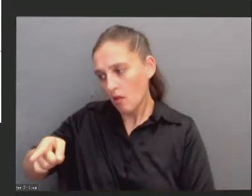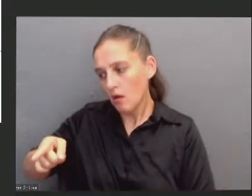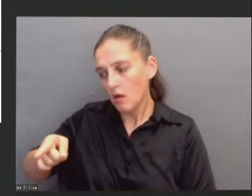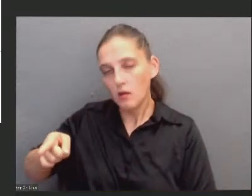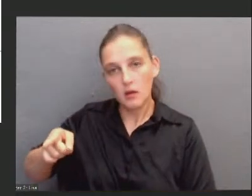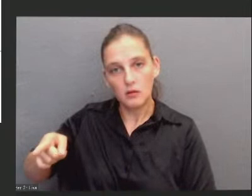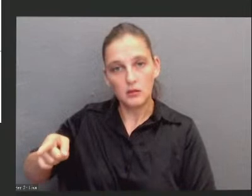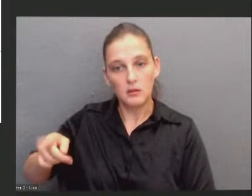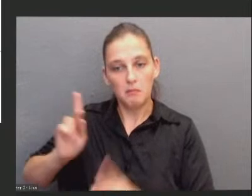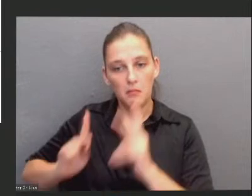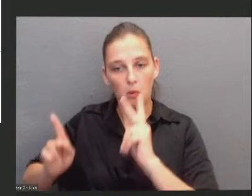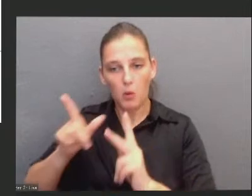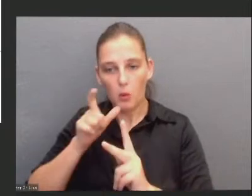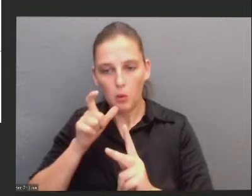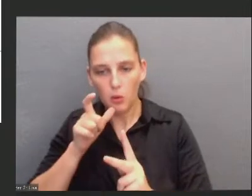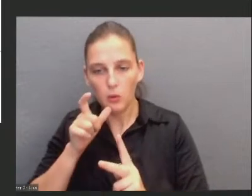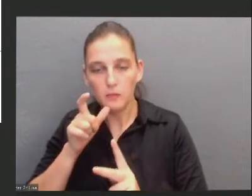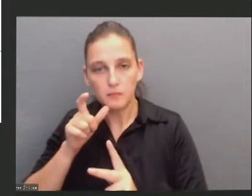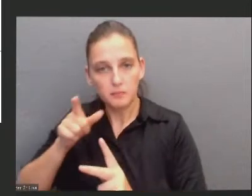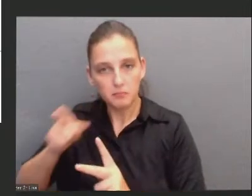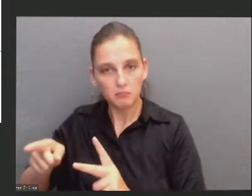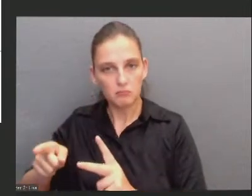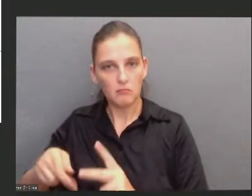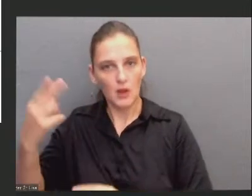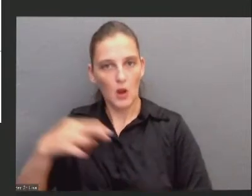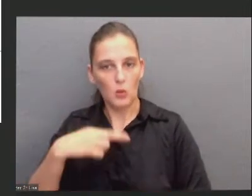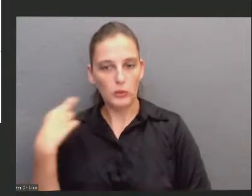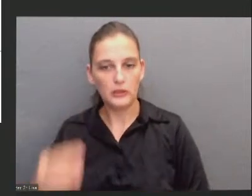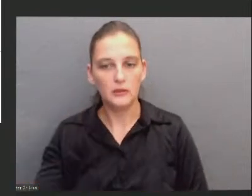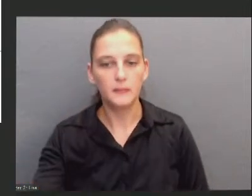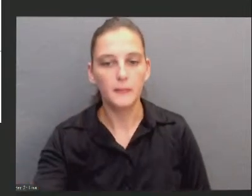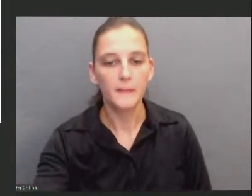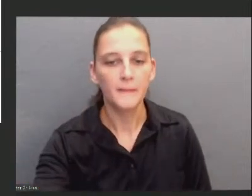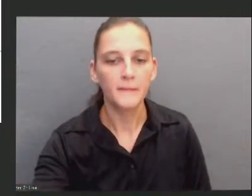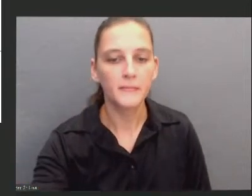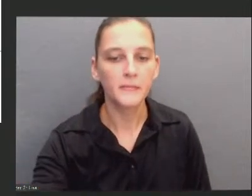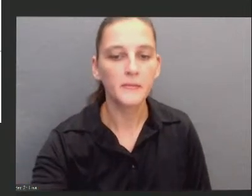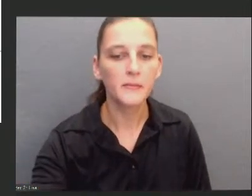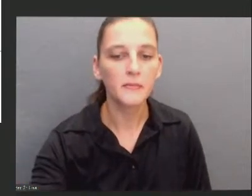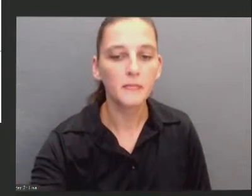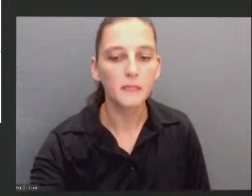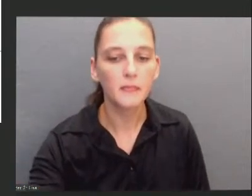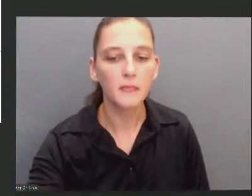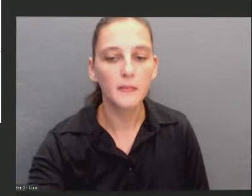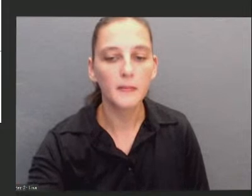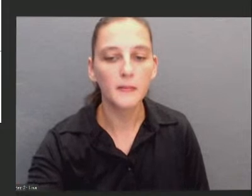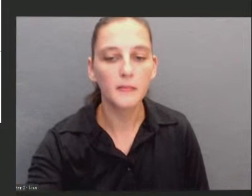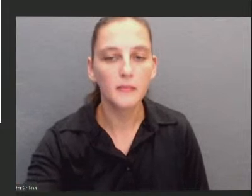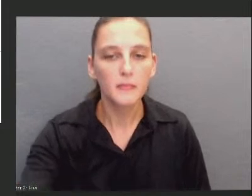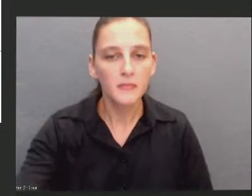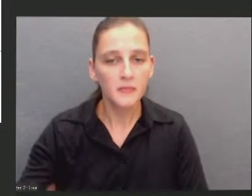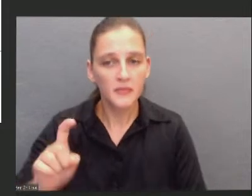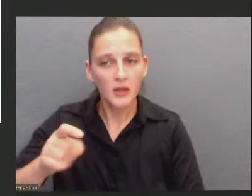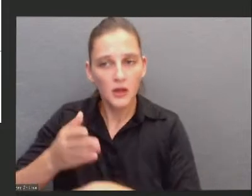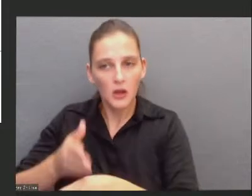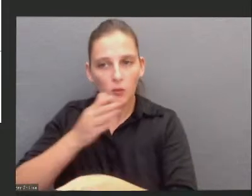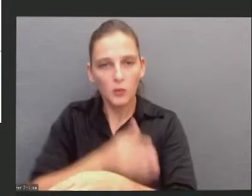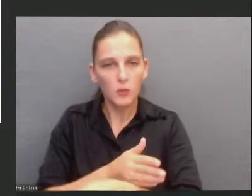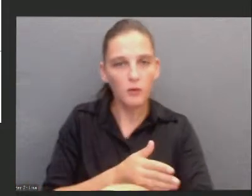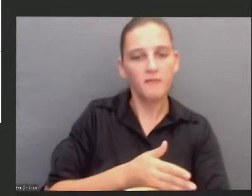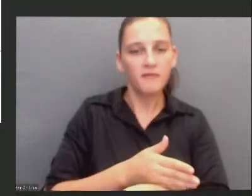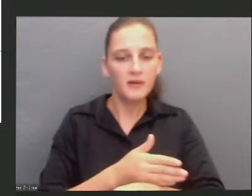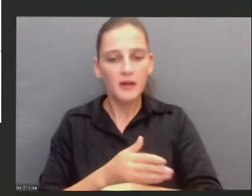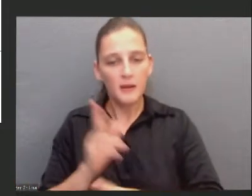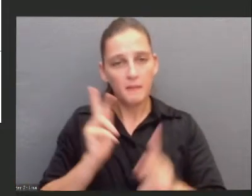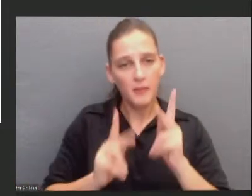pandemic, and improve diversity and inclusivity of research itself. So the people doing the